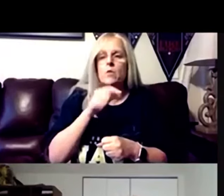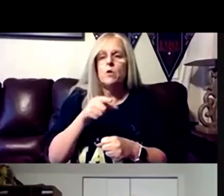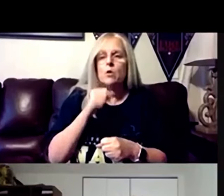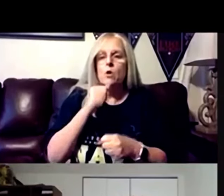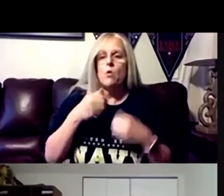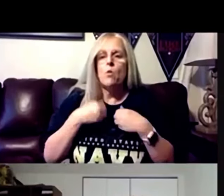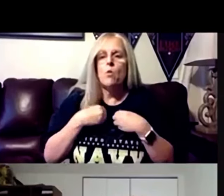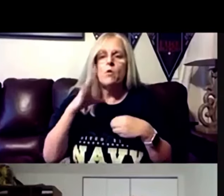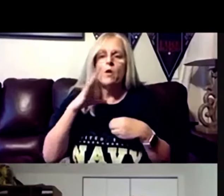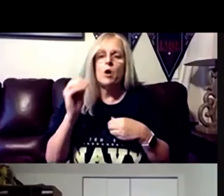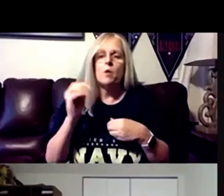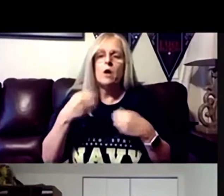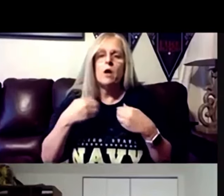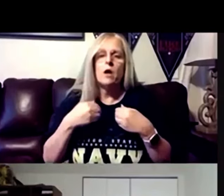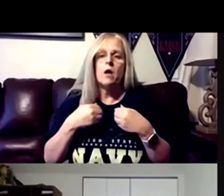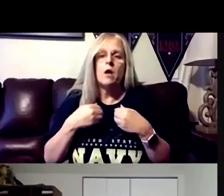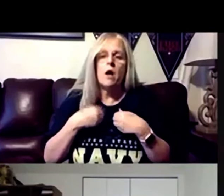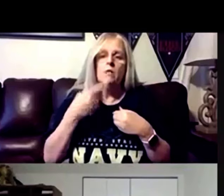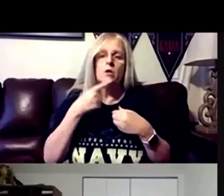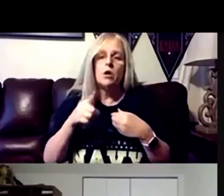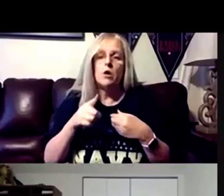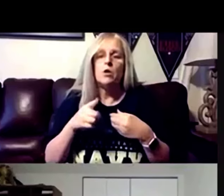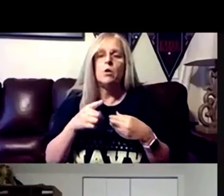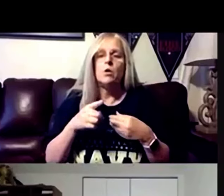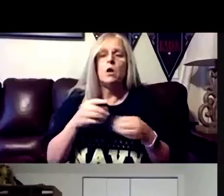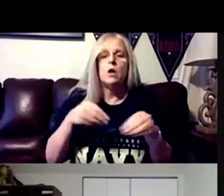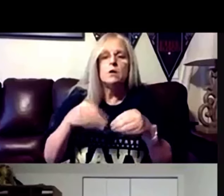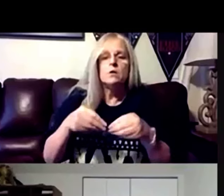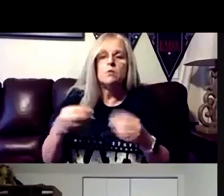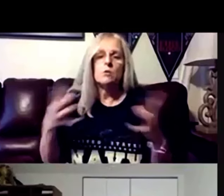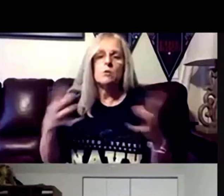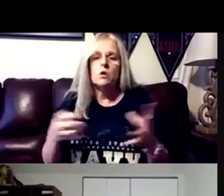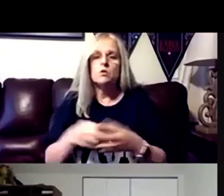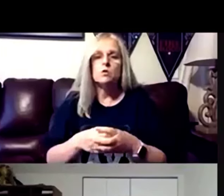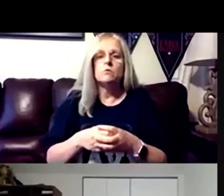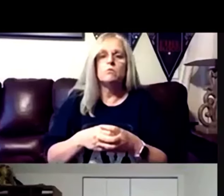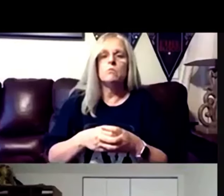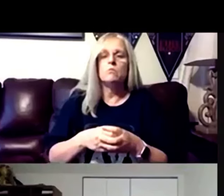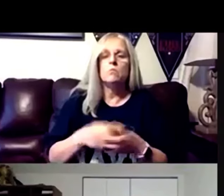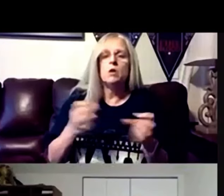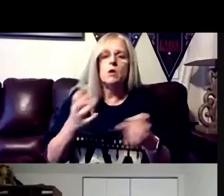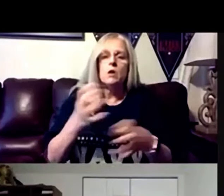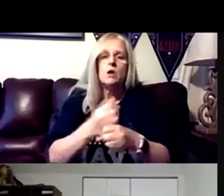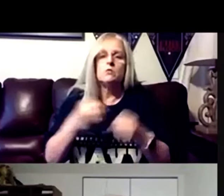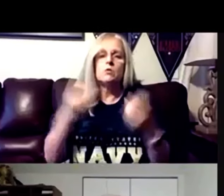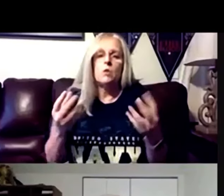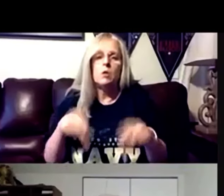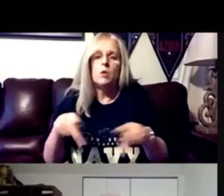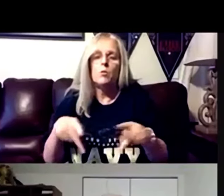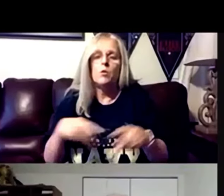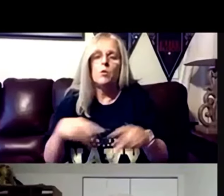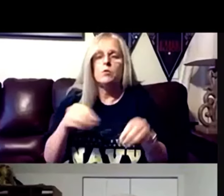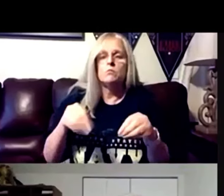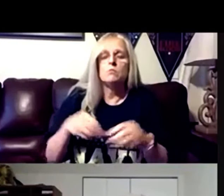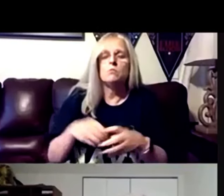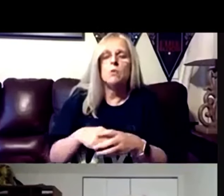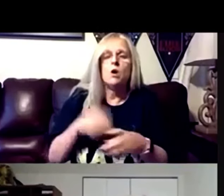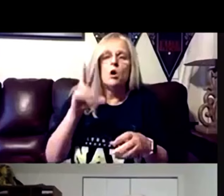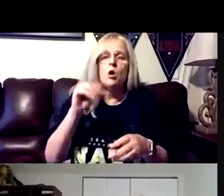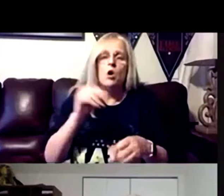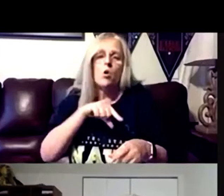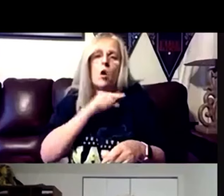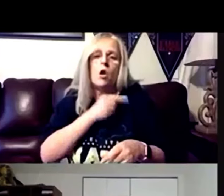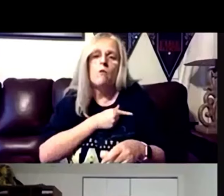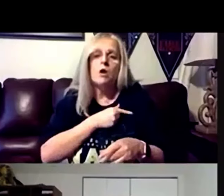the company to have to tell you you have to sell so much, you have to recruit so much, you have to share so much. There are no qualifications